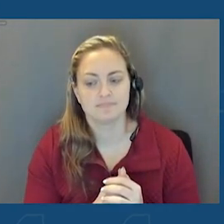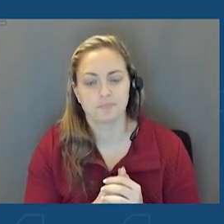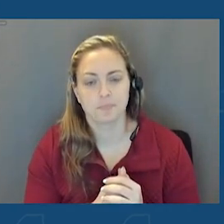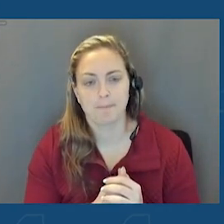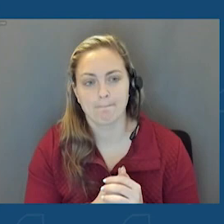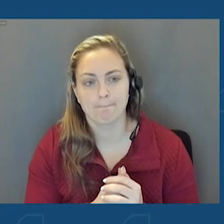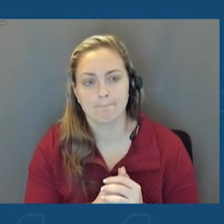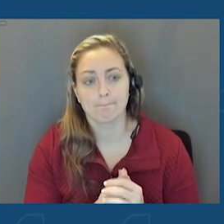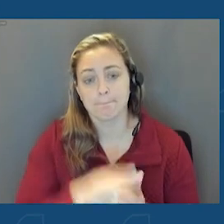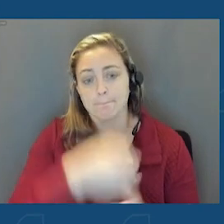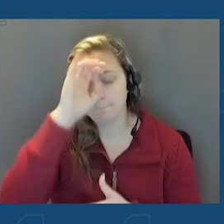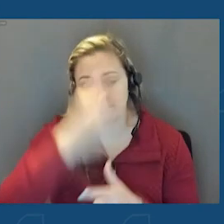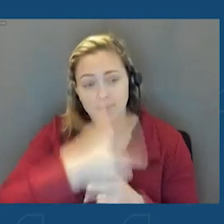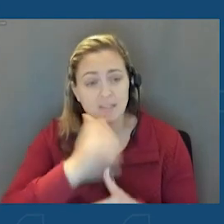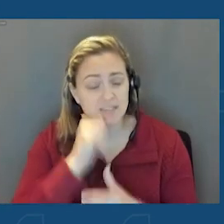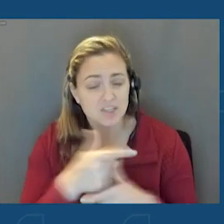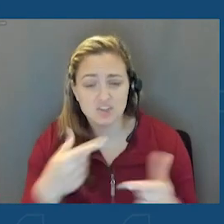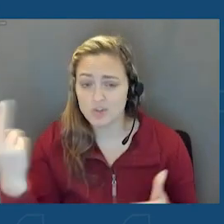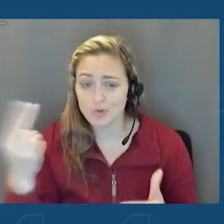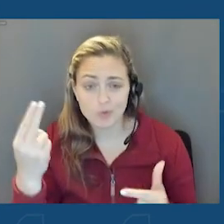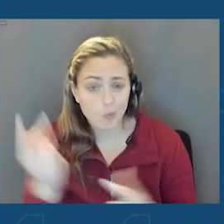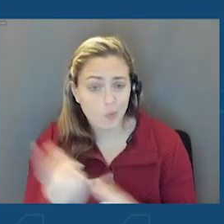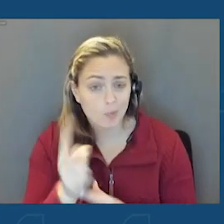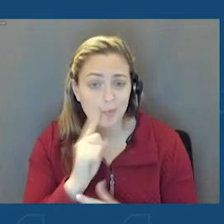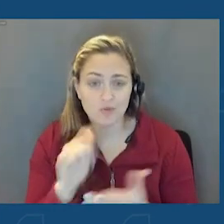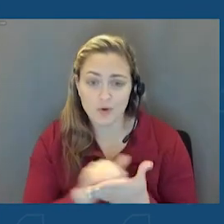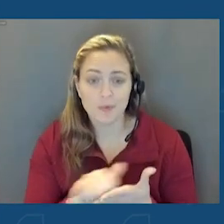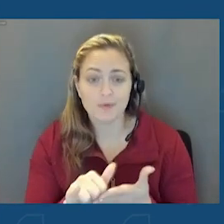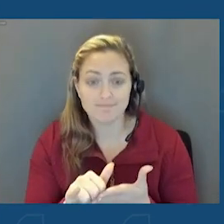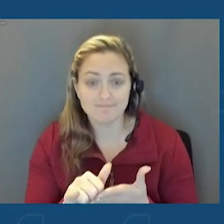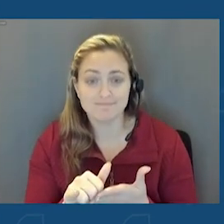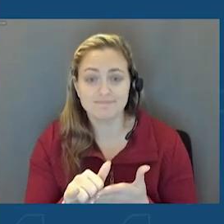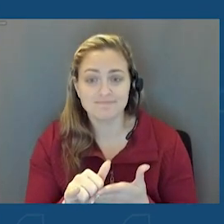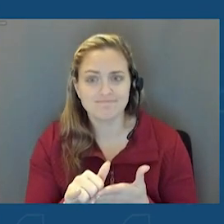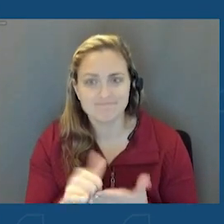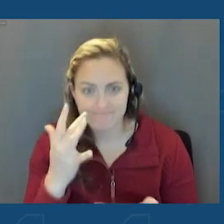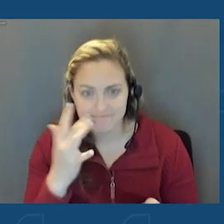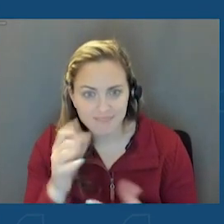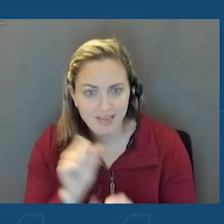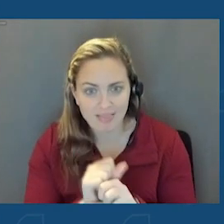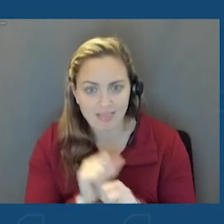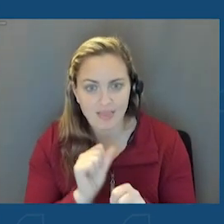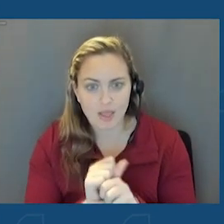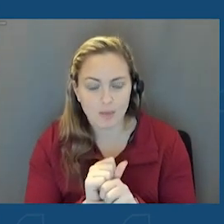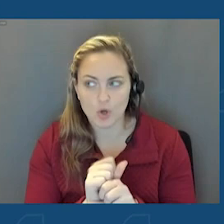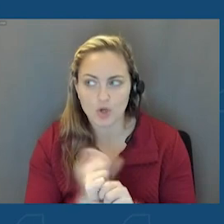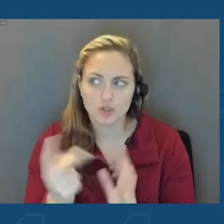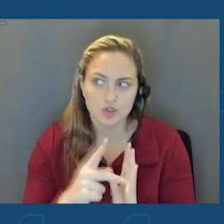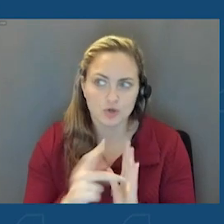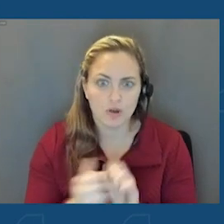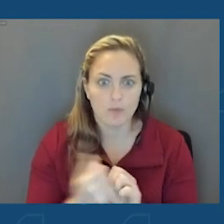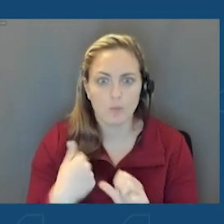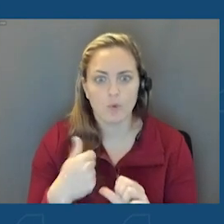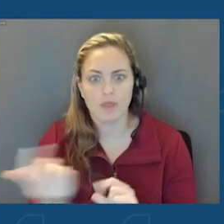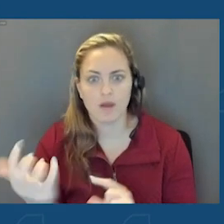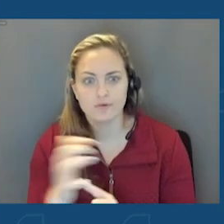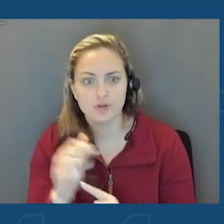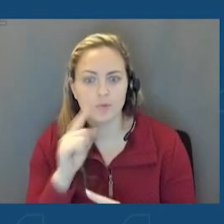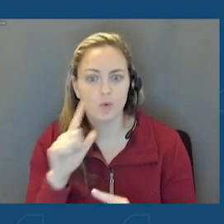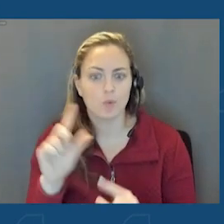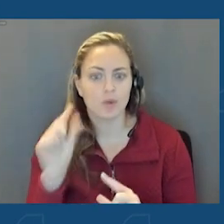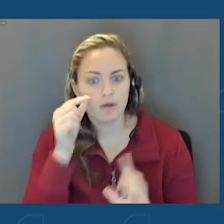Brothers and sisters, this is a historic moment for New York because labor stood up with our champions, with our